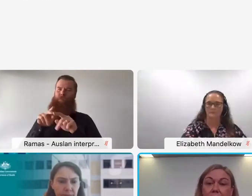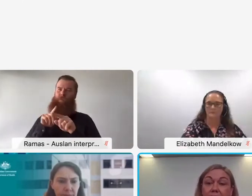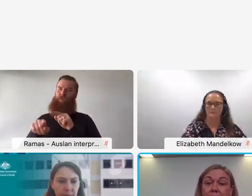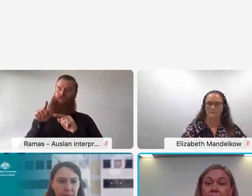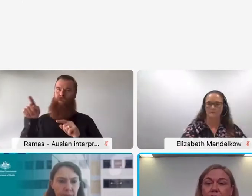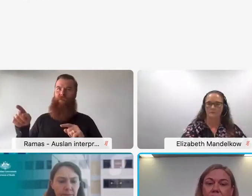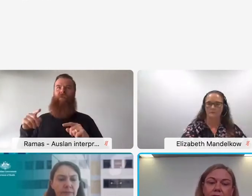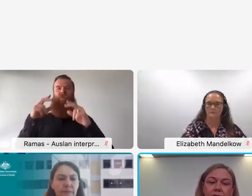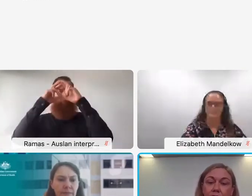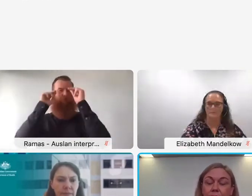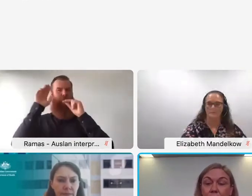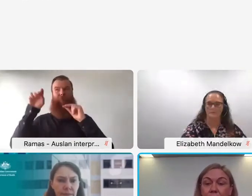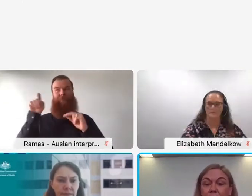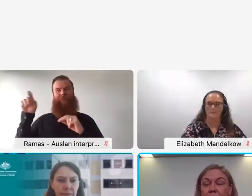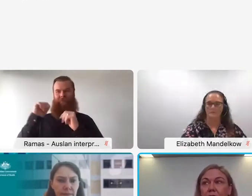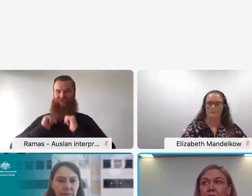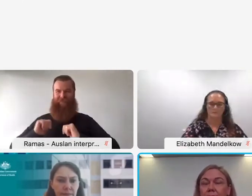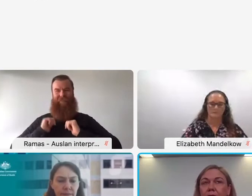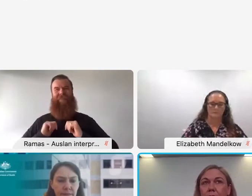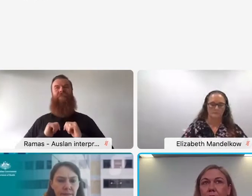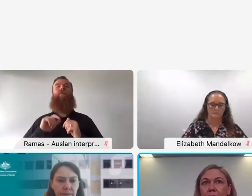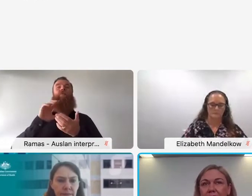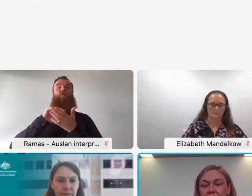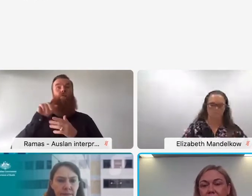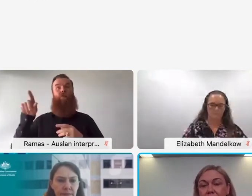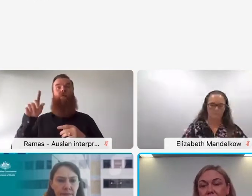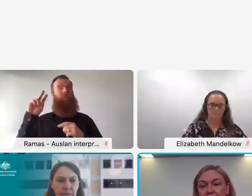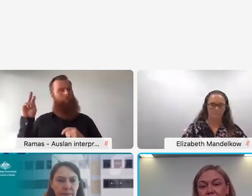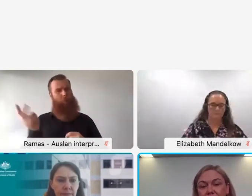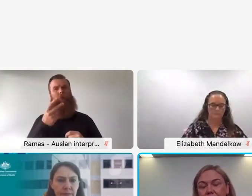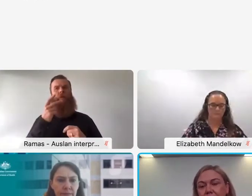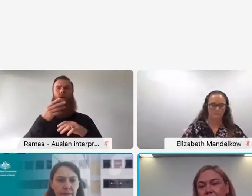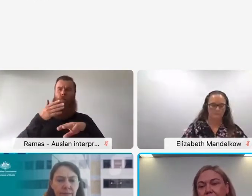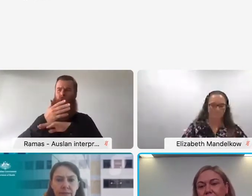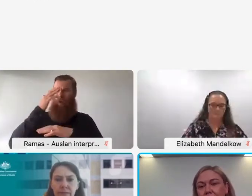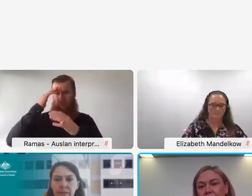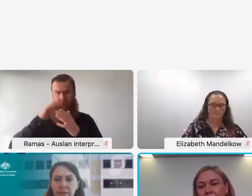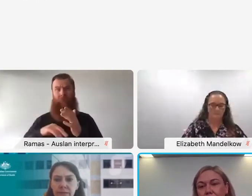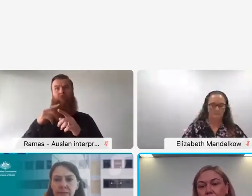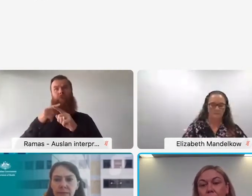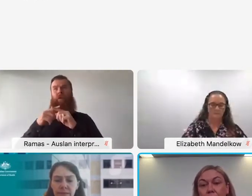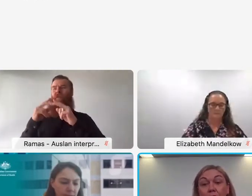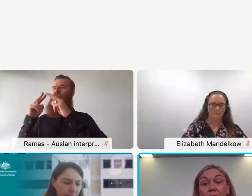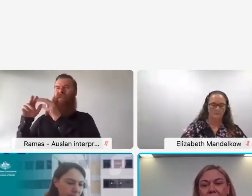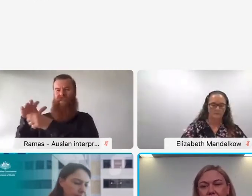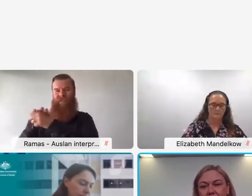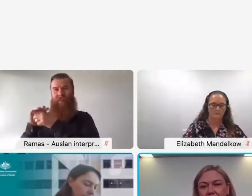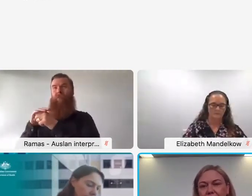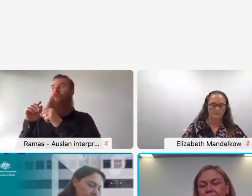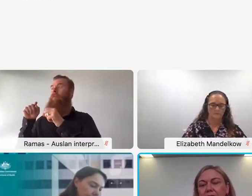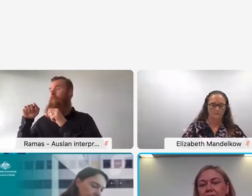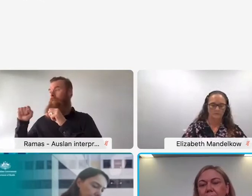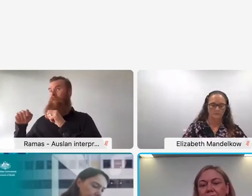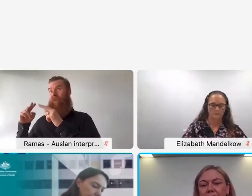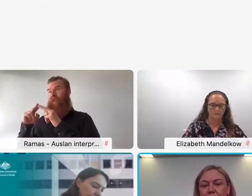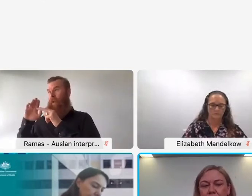facilities and students do both. A work placement in a village setting, more home care